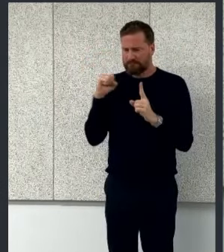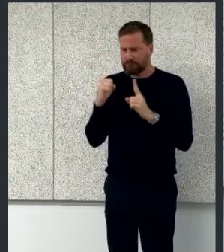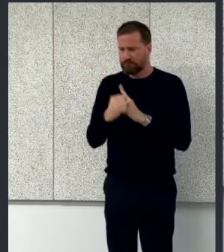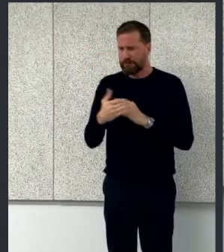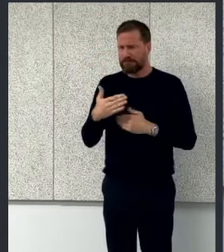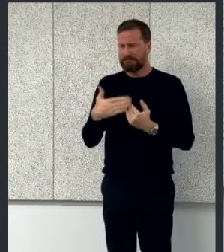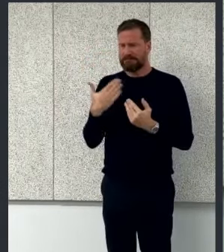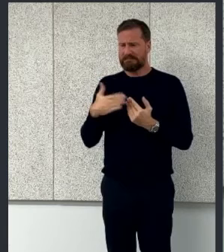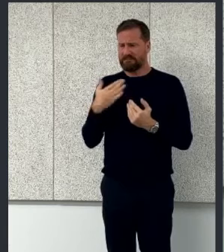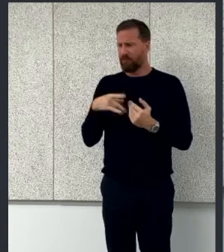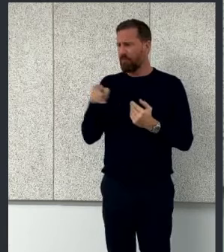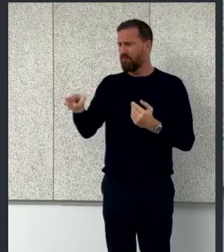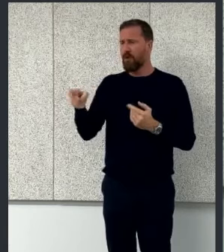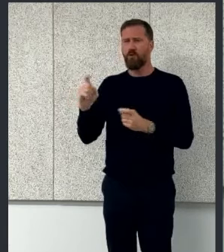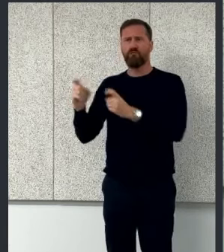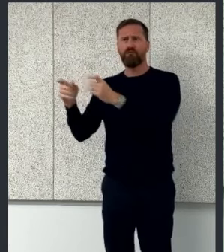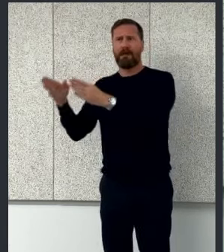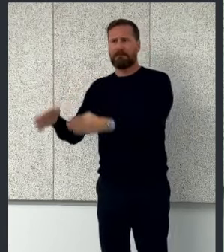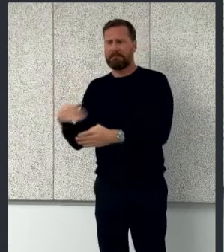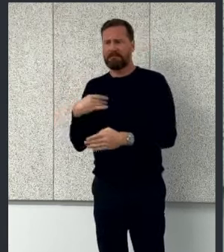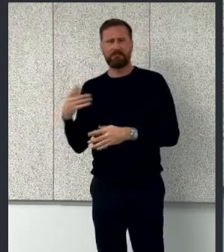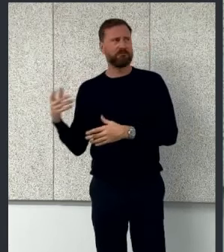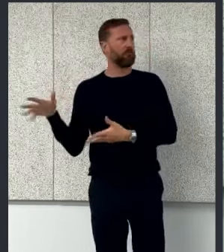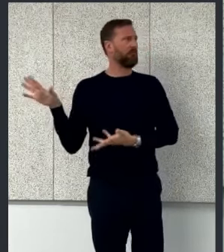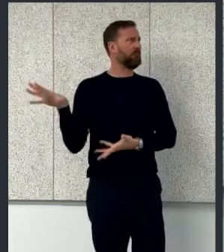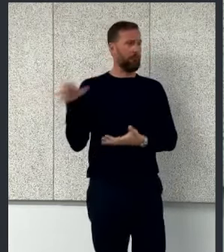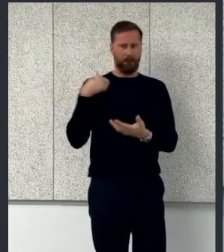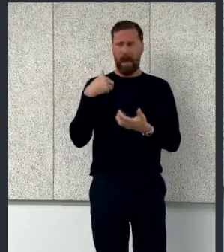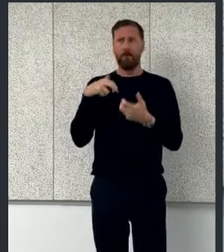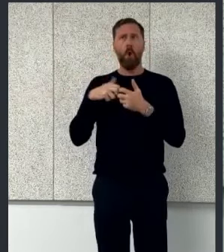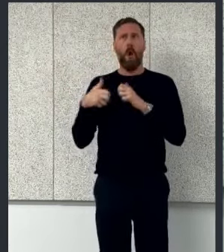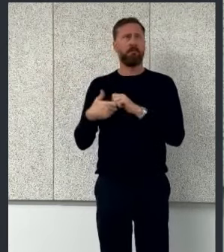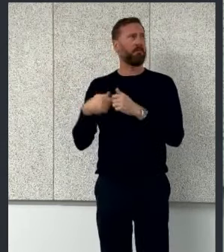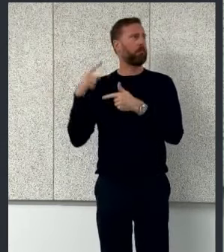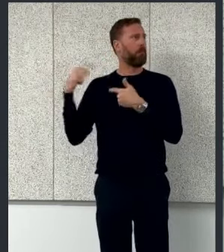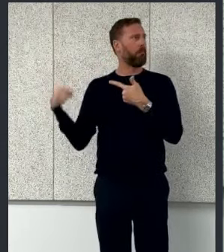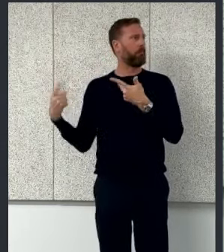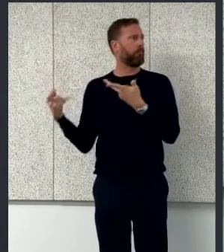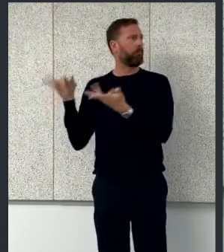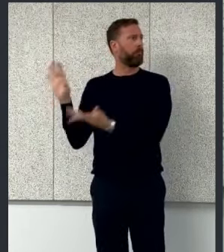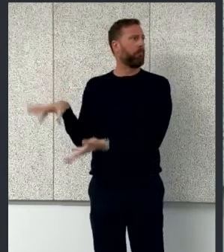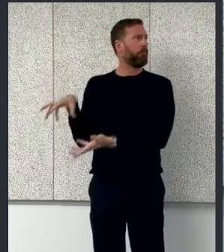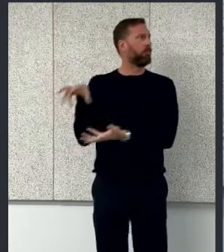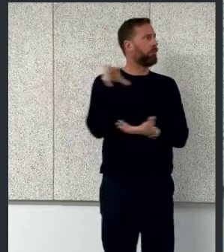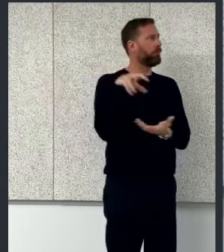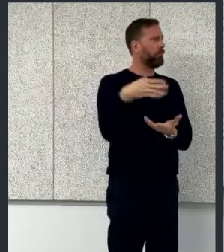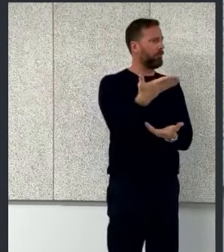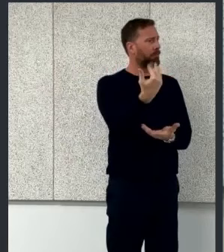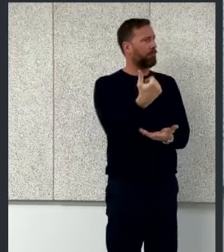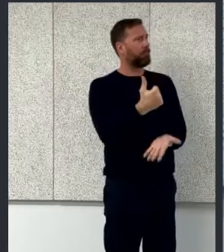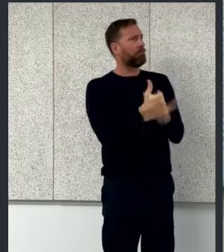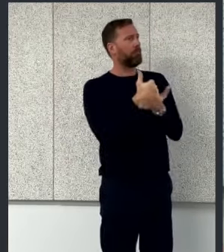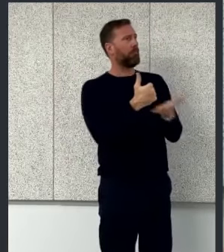come with their whole authentic problems and potential solutions? Because increasingly